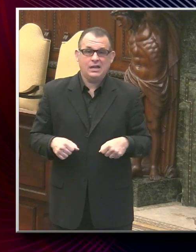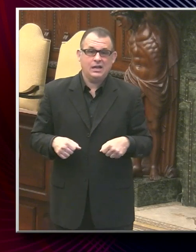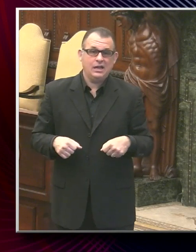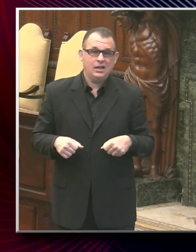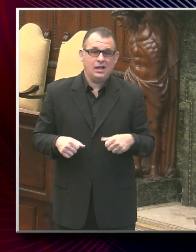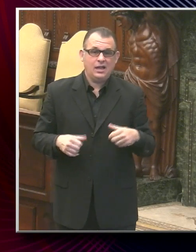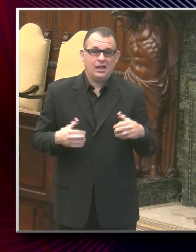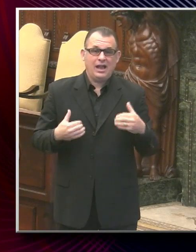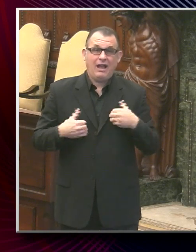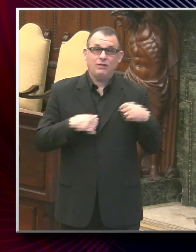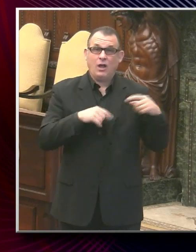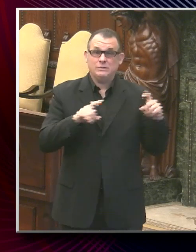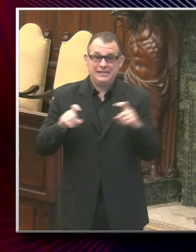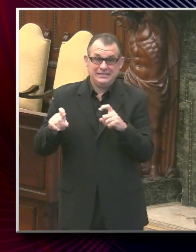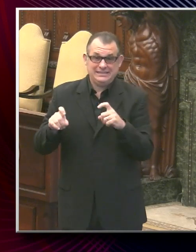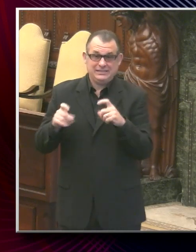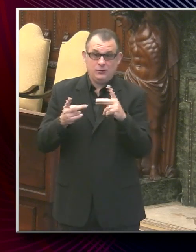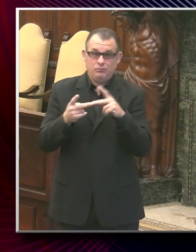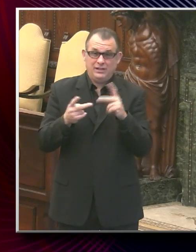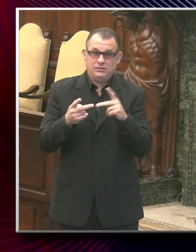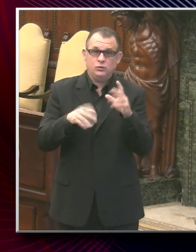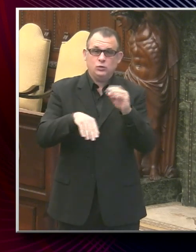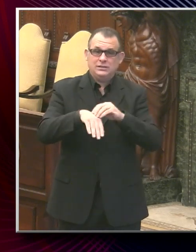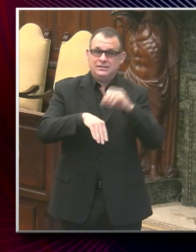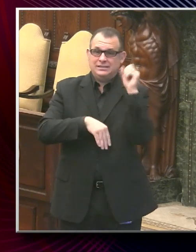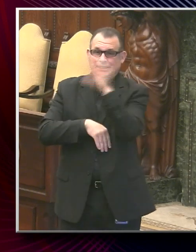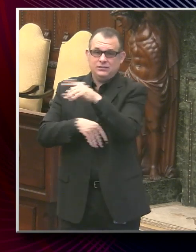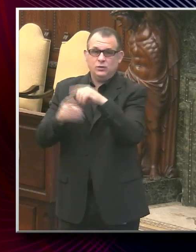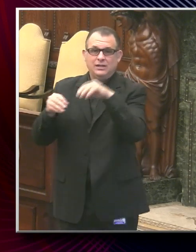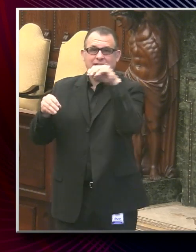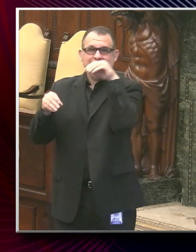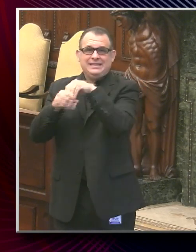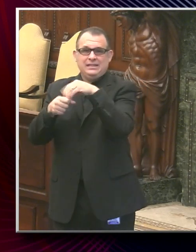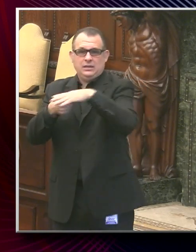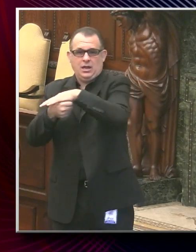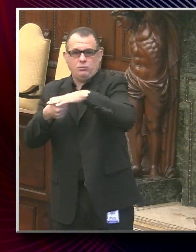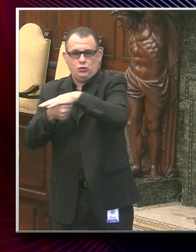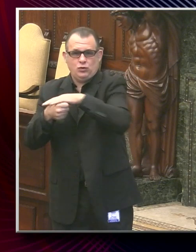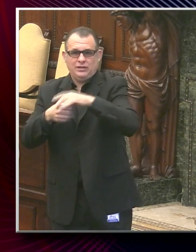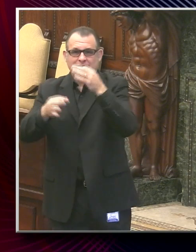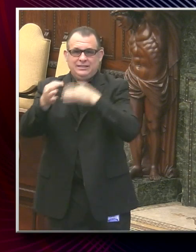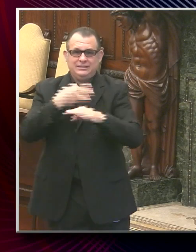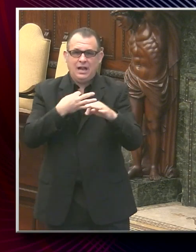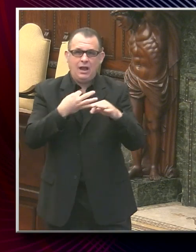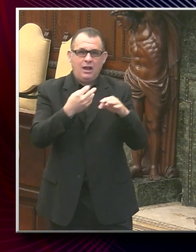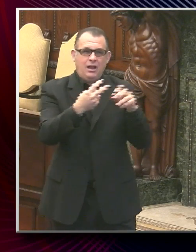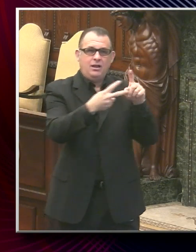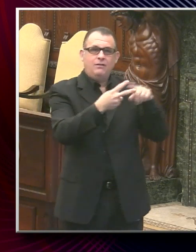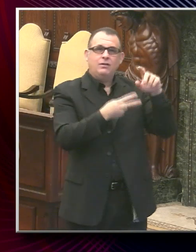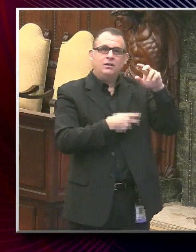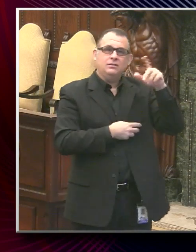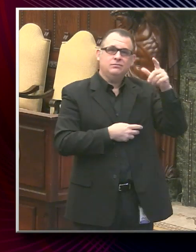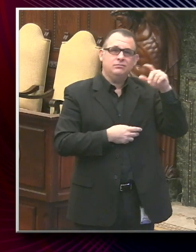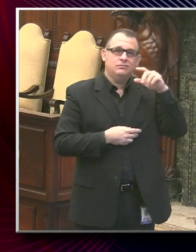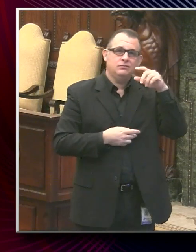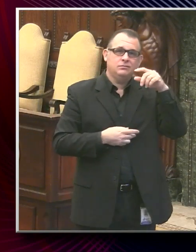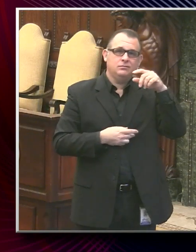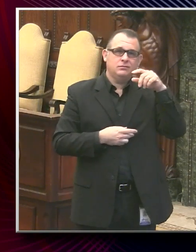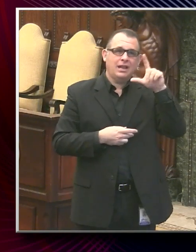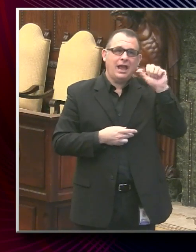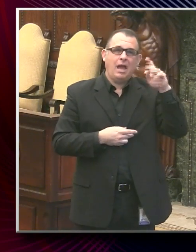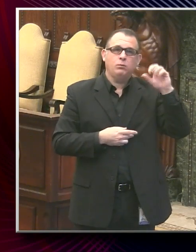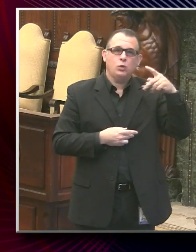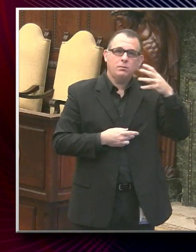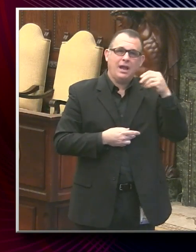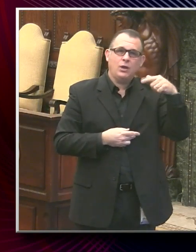their test samples to other laboratories that are having a quicker turnaround time. Now, with the racial disparities in cases, there is an interest in